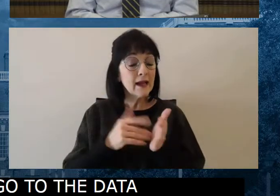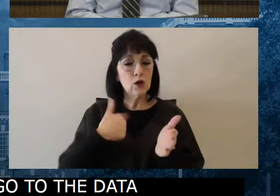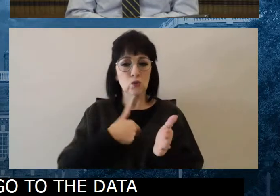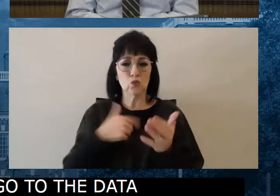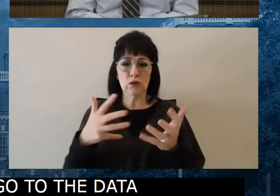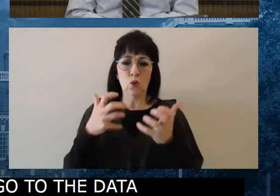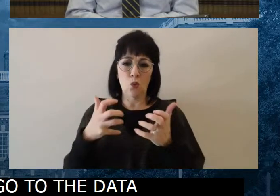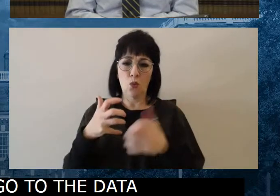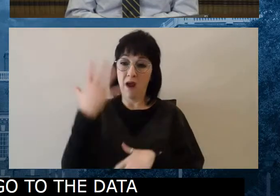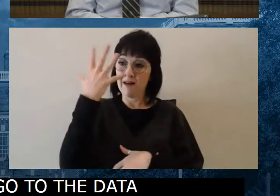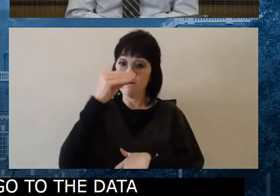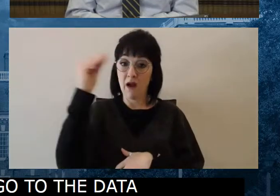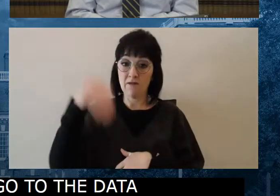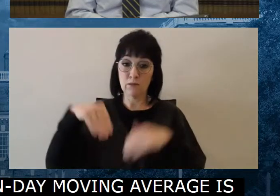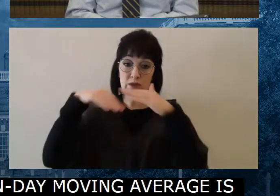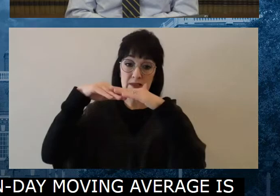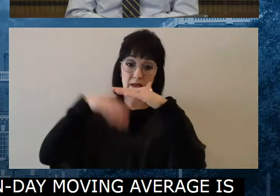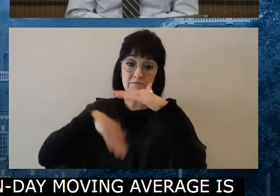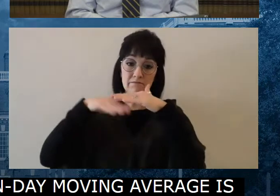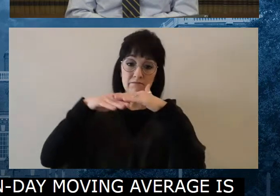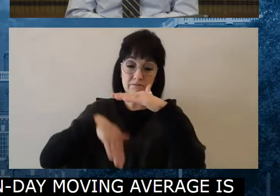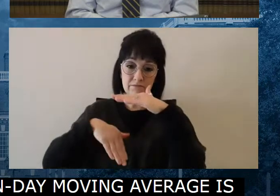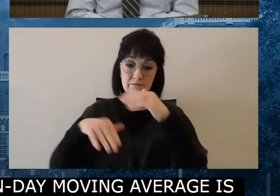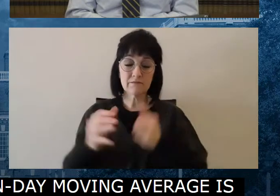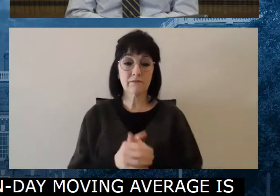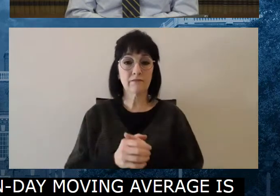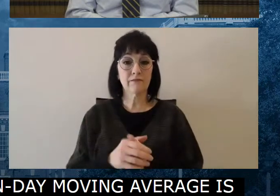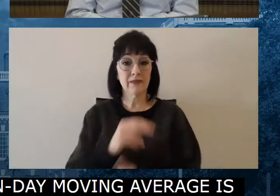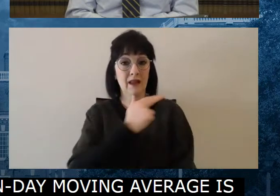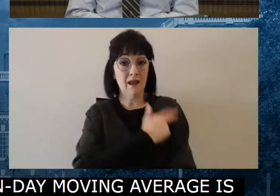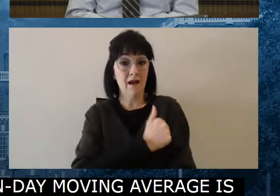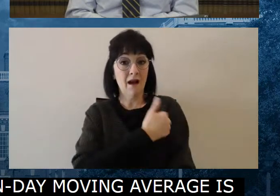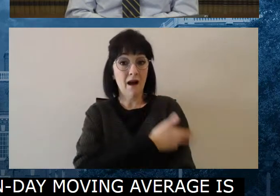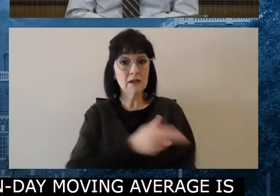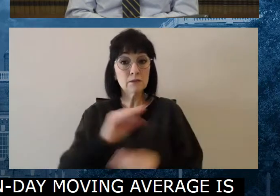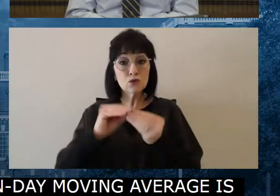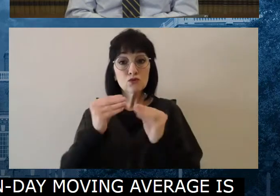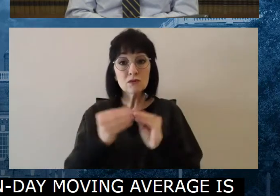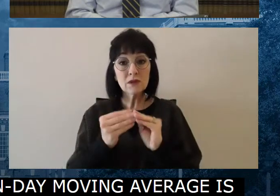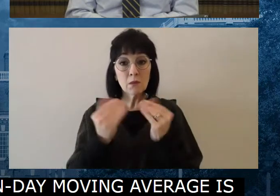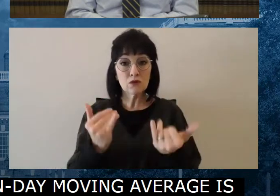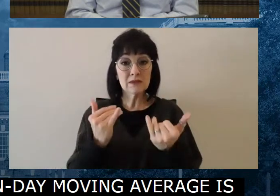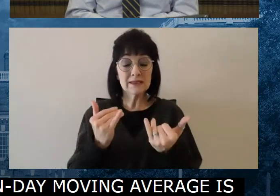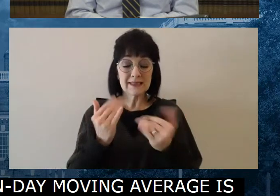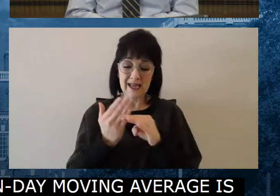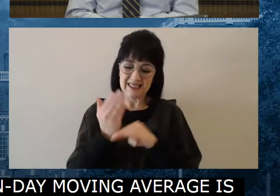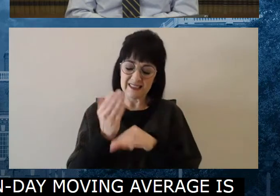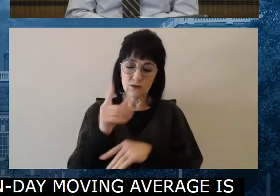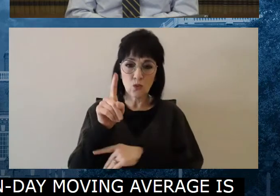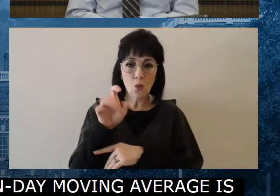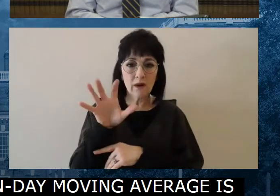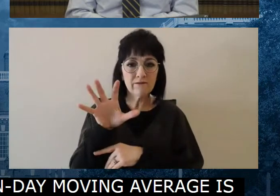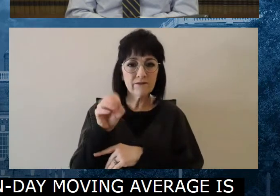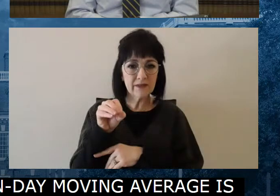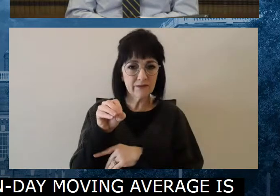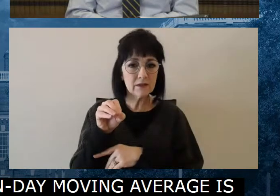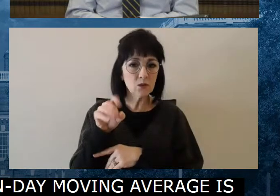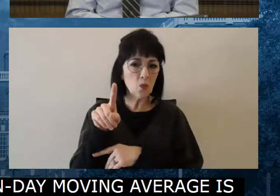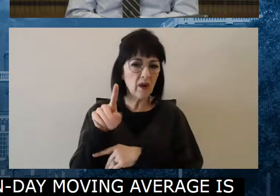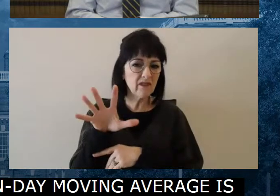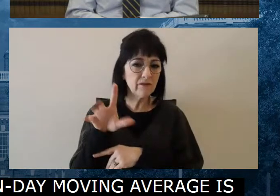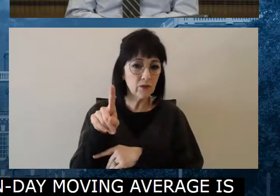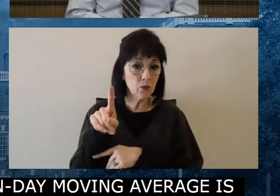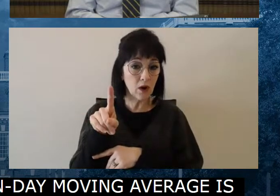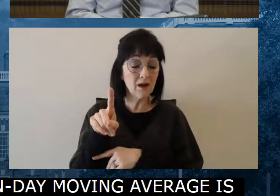is the goal. Hospitalizations just over 150. We ticked down below 150 earlier in the